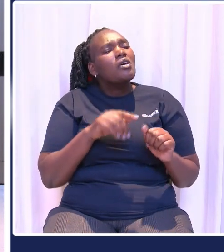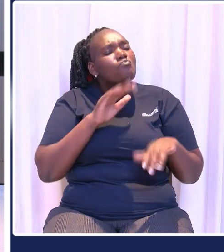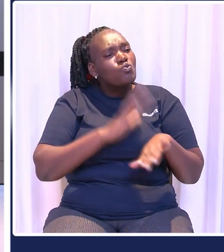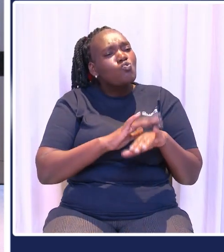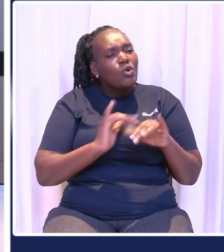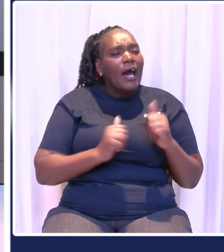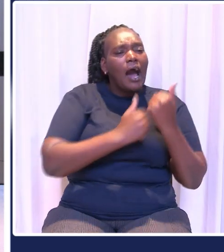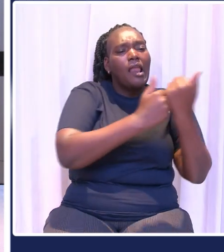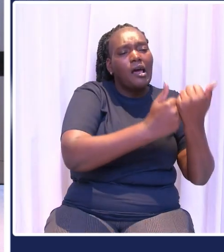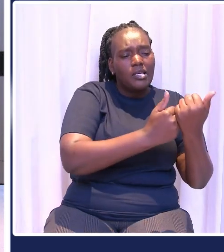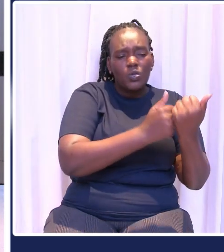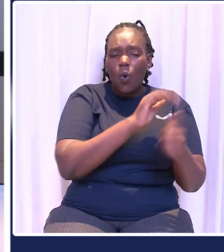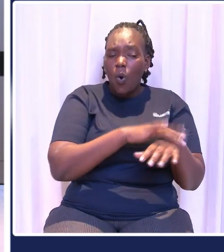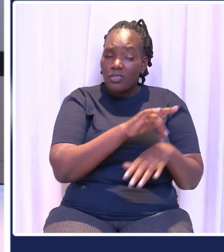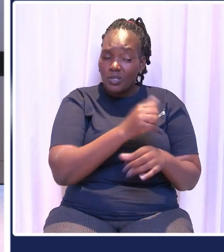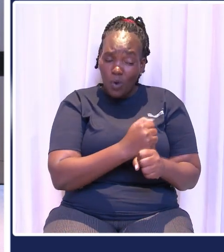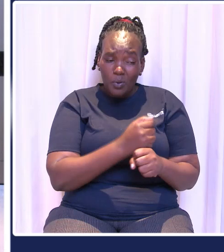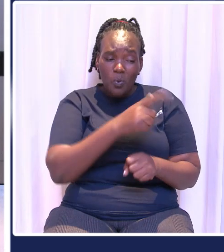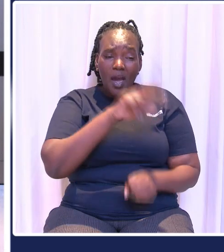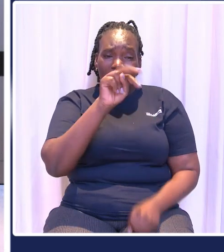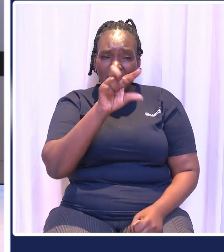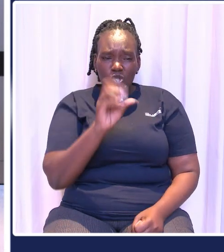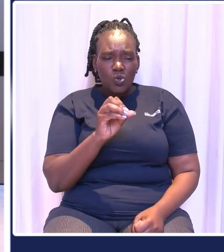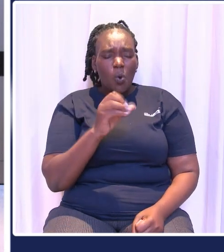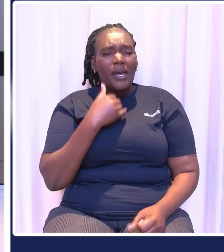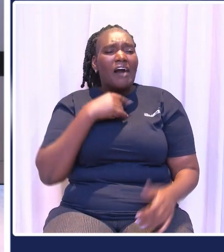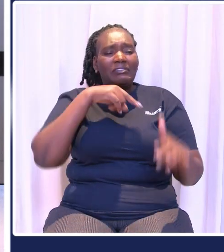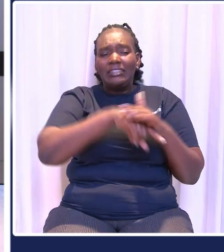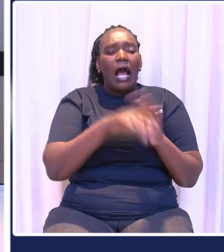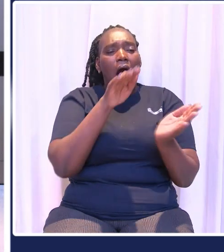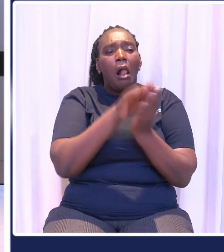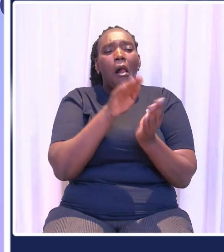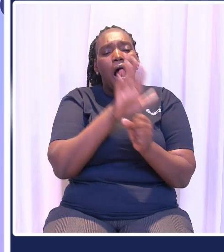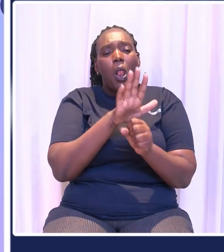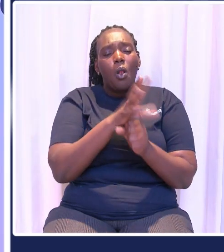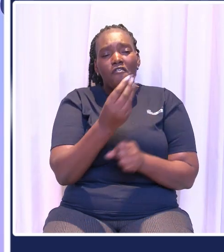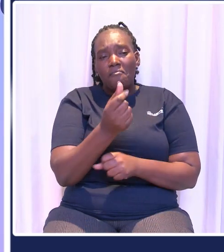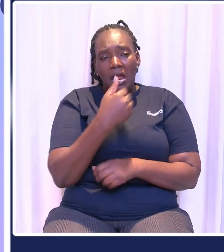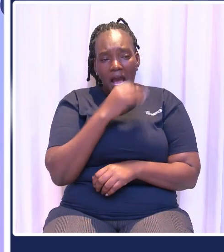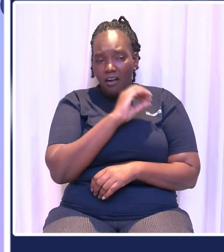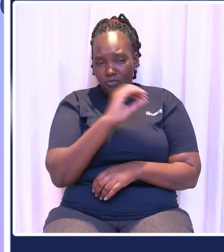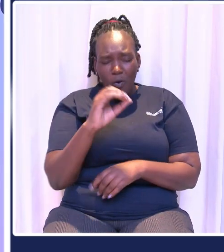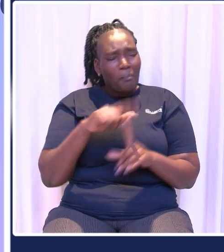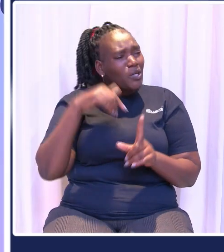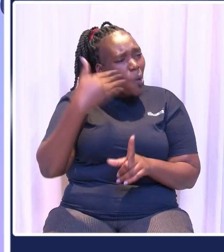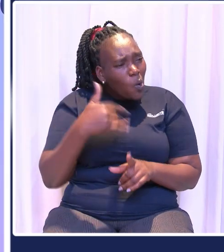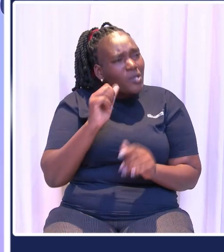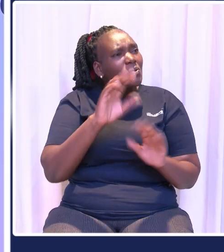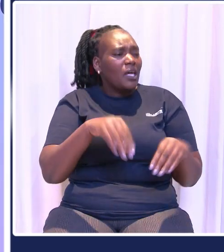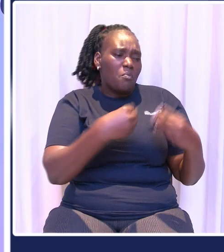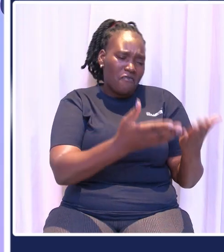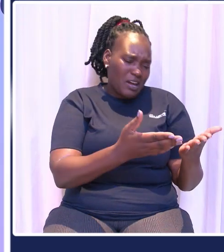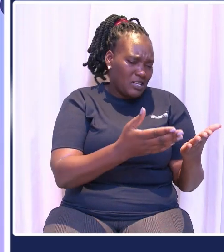allies in this work? We are an NGO. We don't have deep pockets. We don't have a lot of funds. So it isn't always I can provide